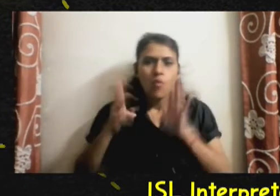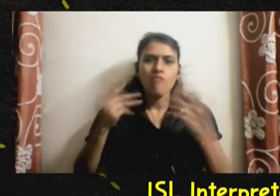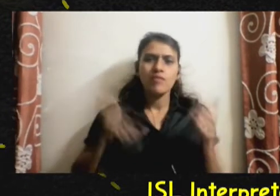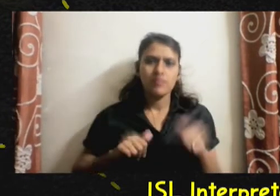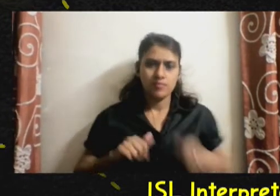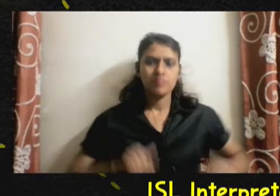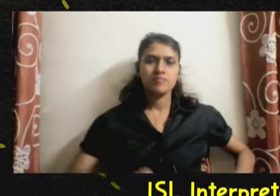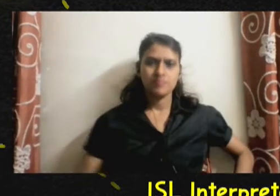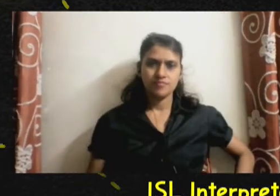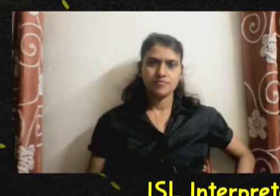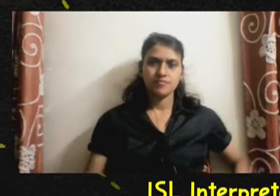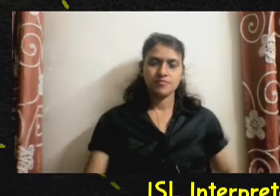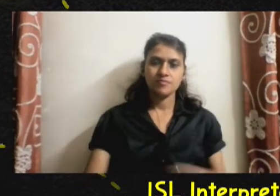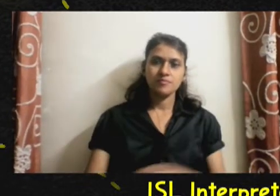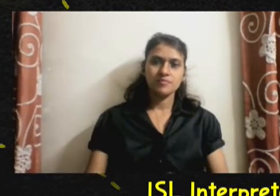we do.